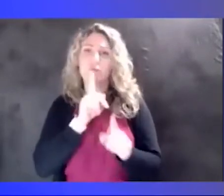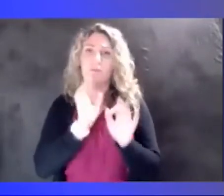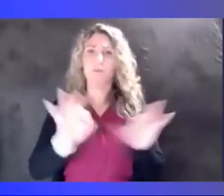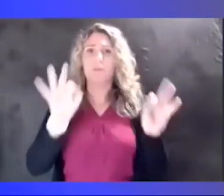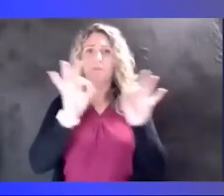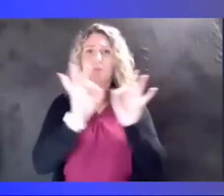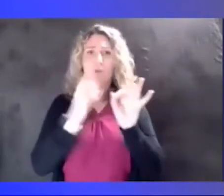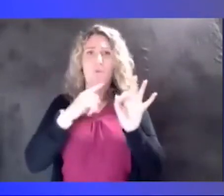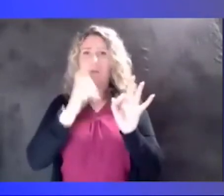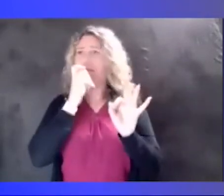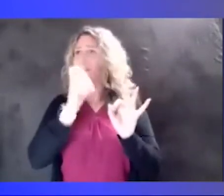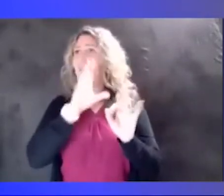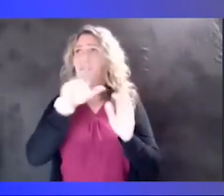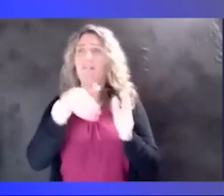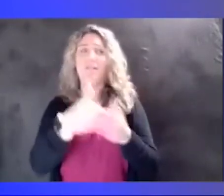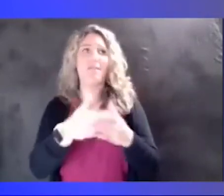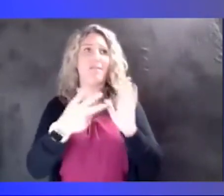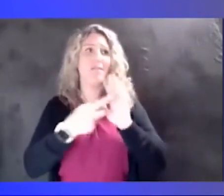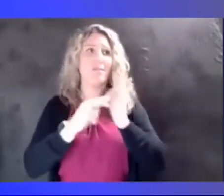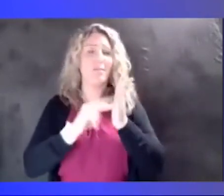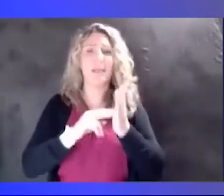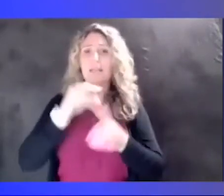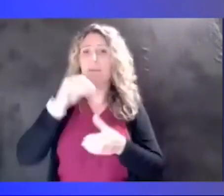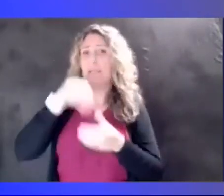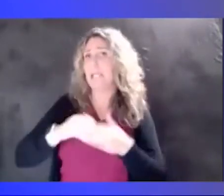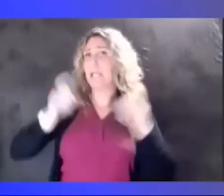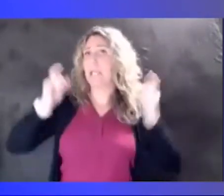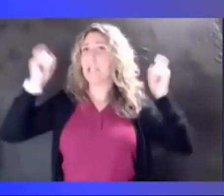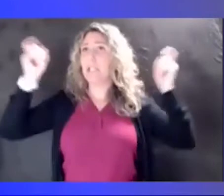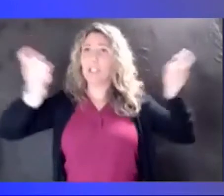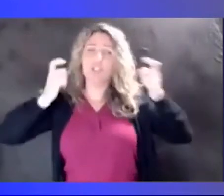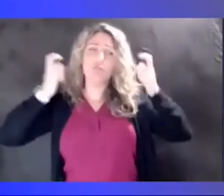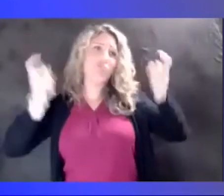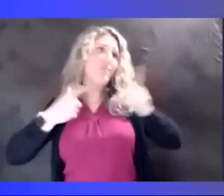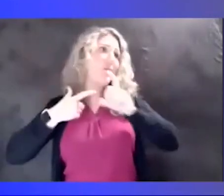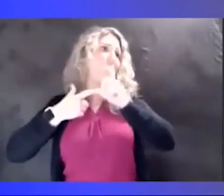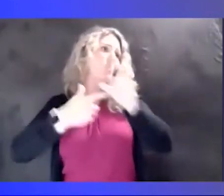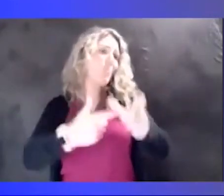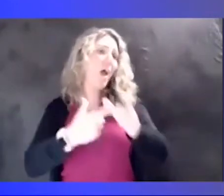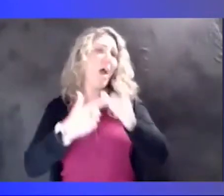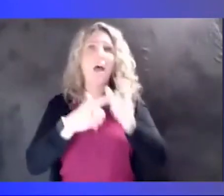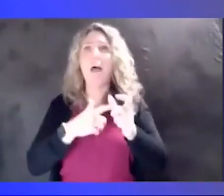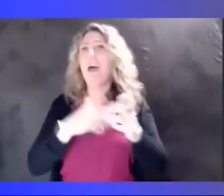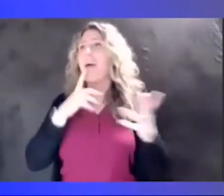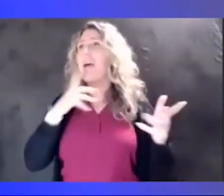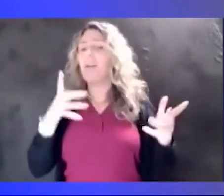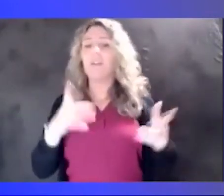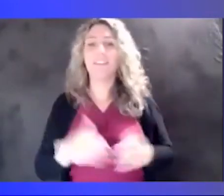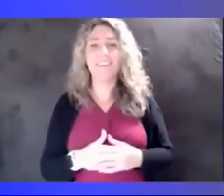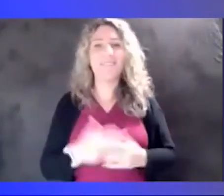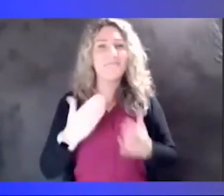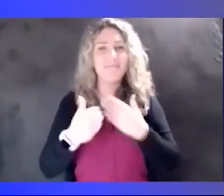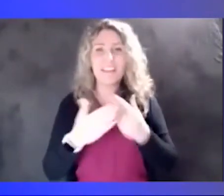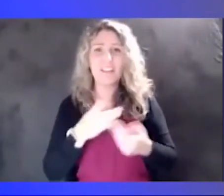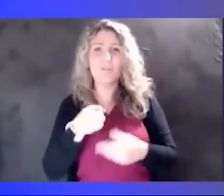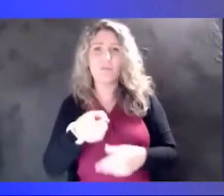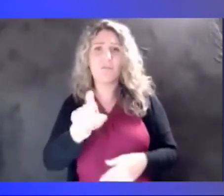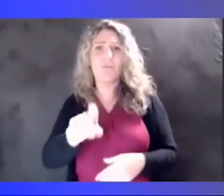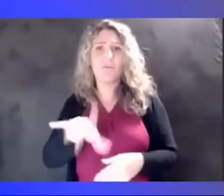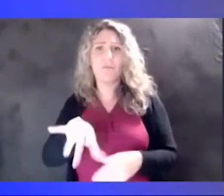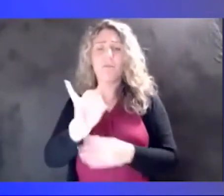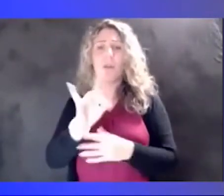meant to be in the gym or running marathons or whatever it is. You do have to find what you like, what you're going to show up